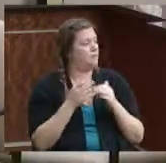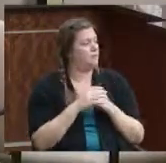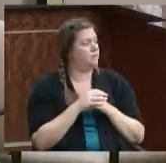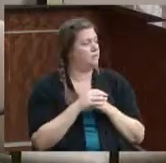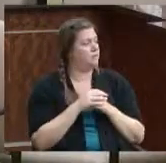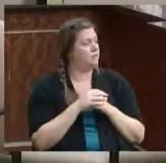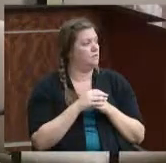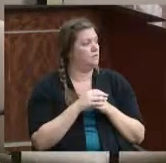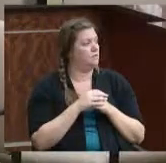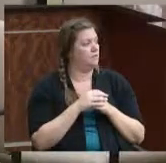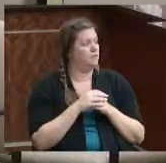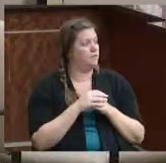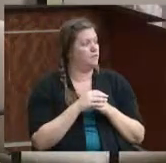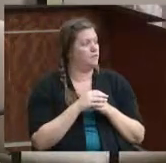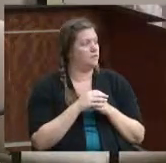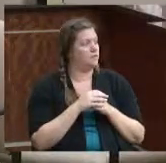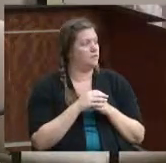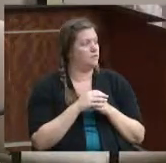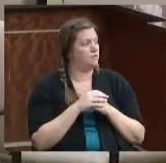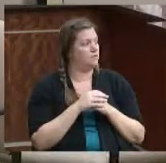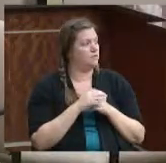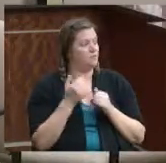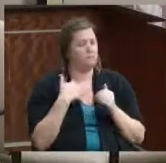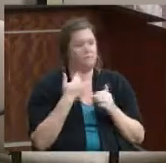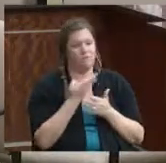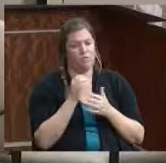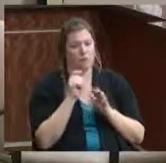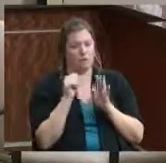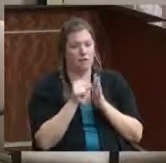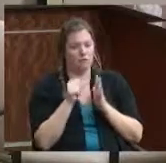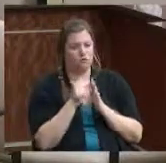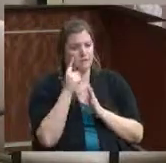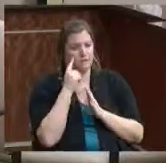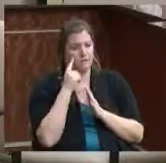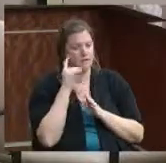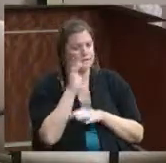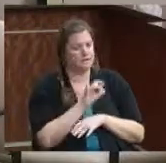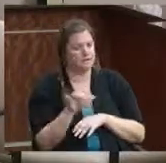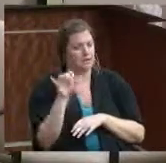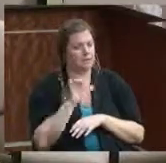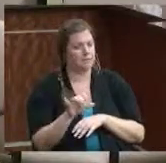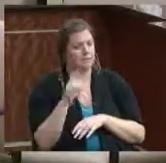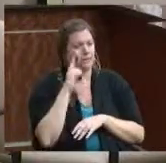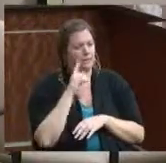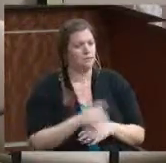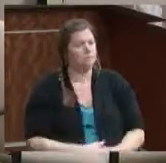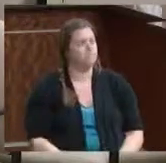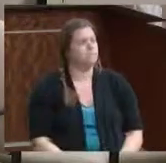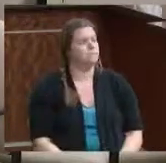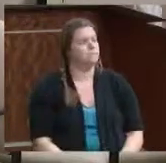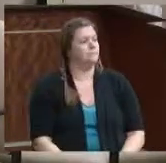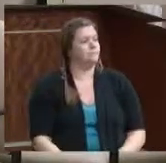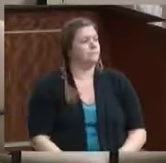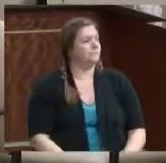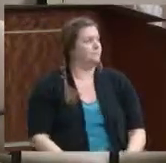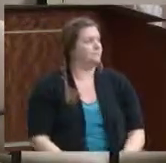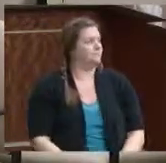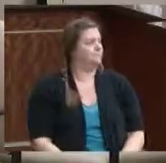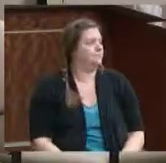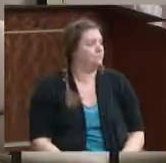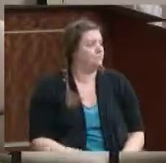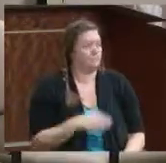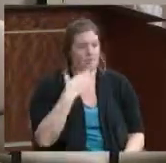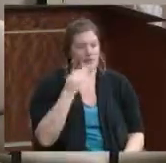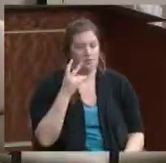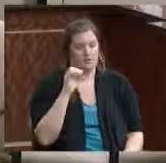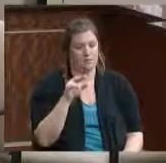initial. Okay. Man, I don't. All right. A few pages. All right. I think it's still the same. Okay. Well, thank you, Mayor. Thank you,